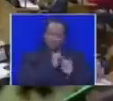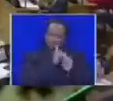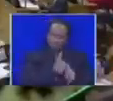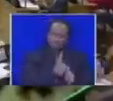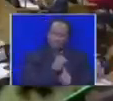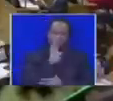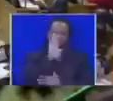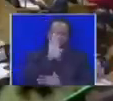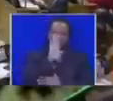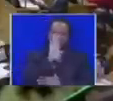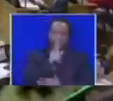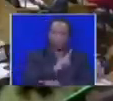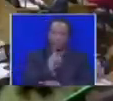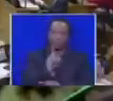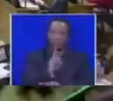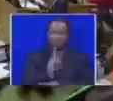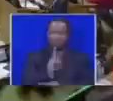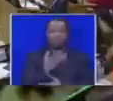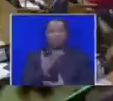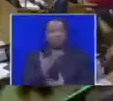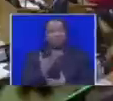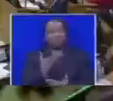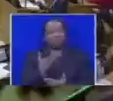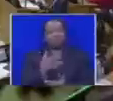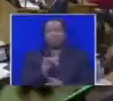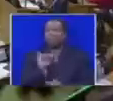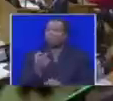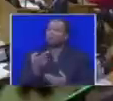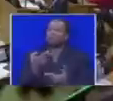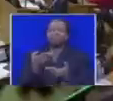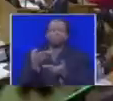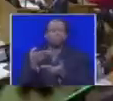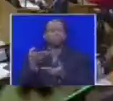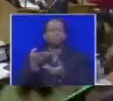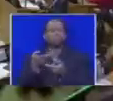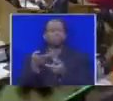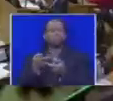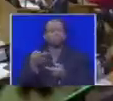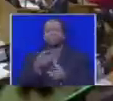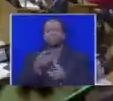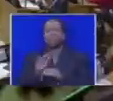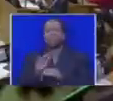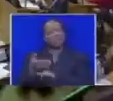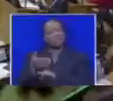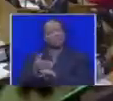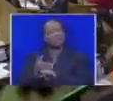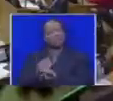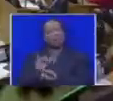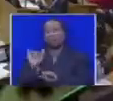now would like the programming committee which agreed about this from the said chamber. Long before tell us